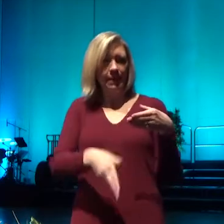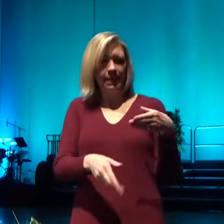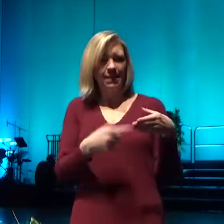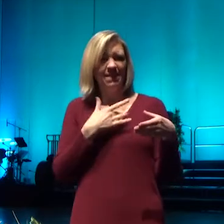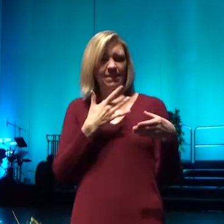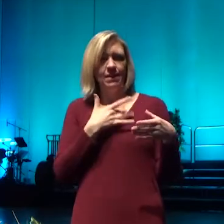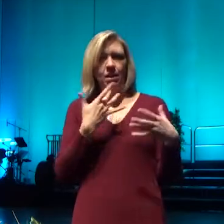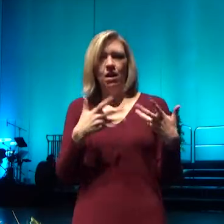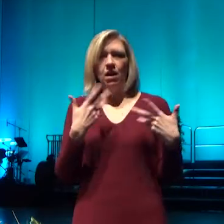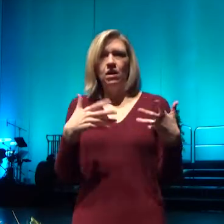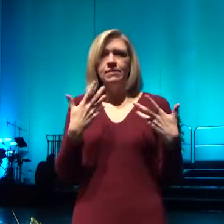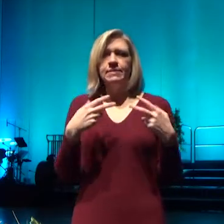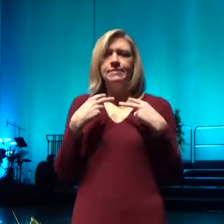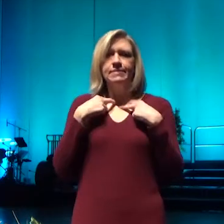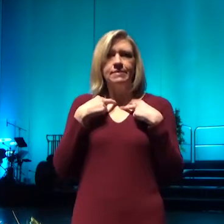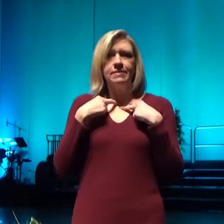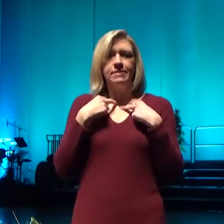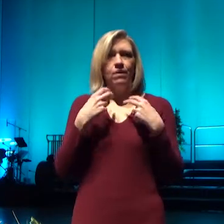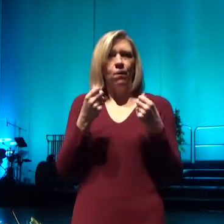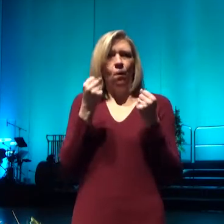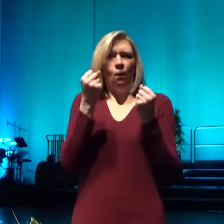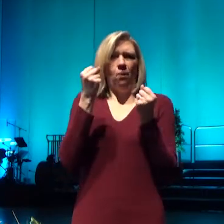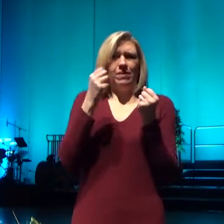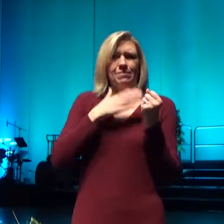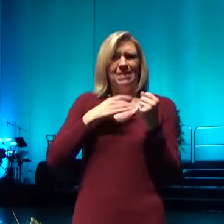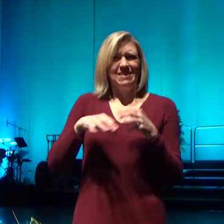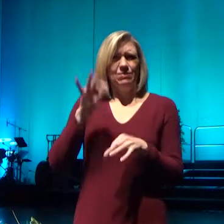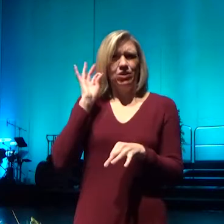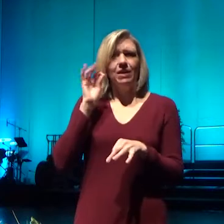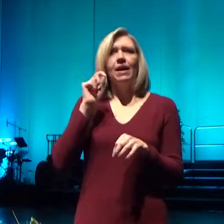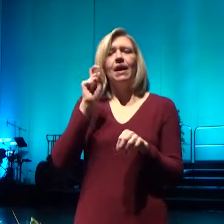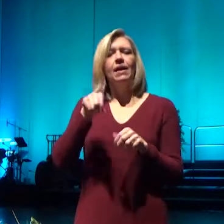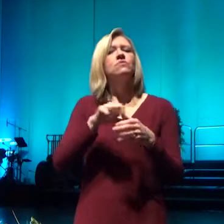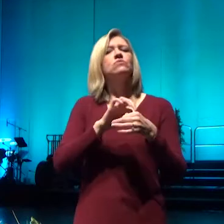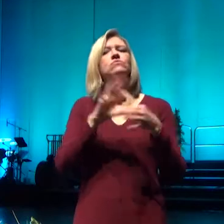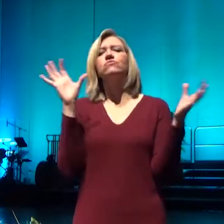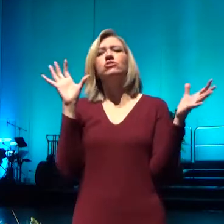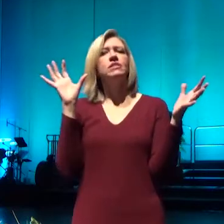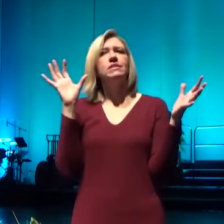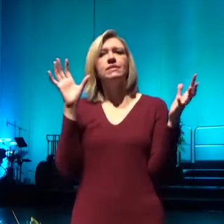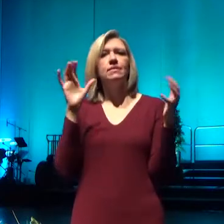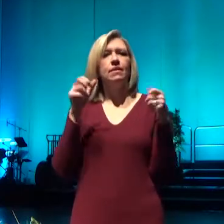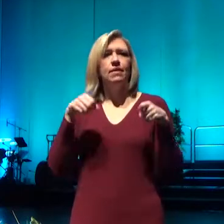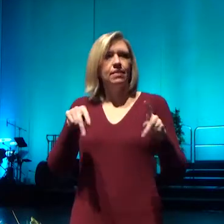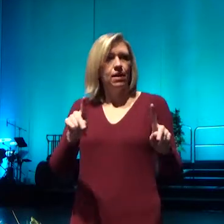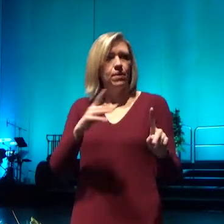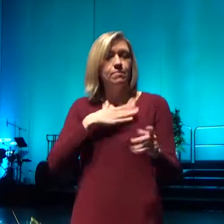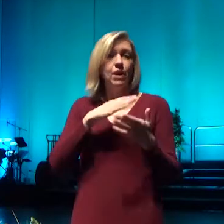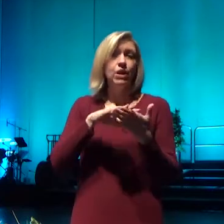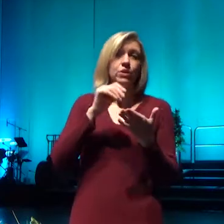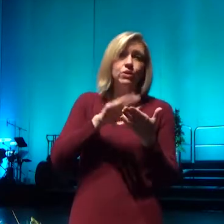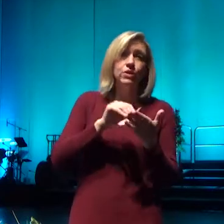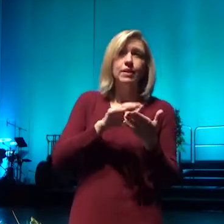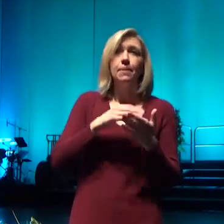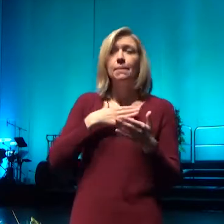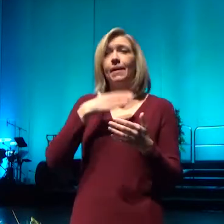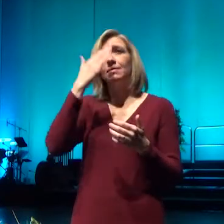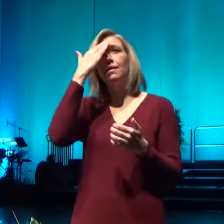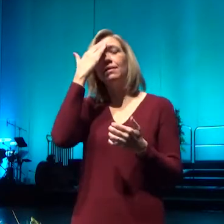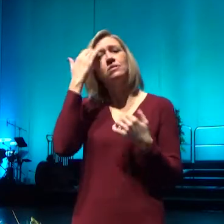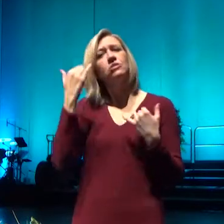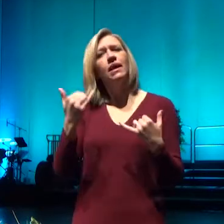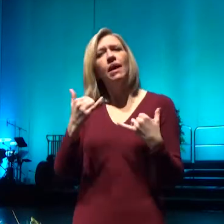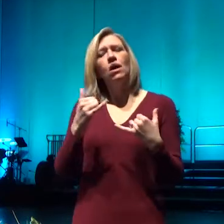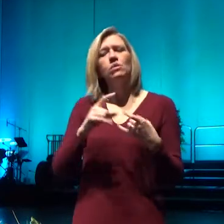these experiences are holding my spirit hostage, right? I have to free them by allowing what I am to learn and what I am to know